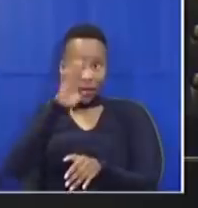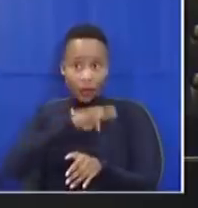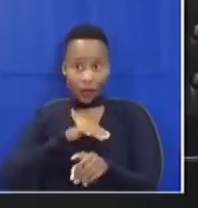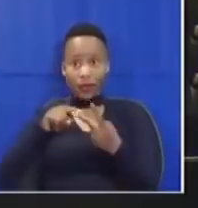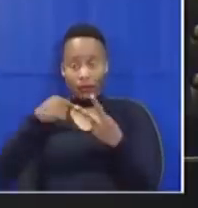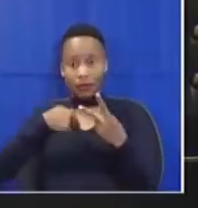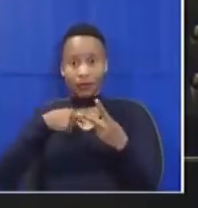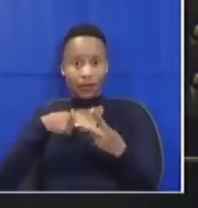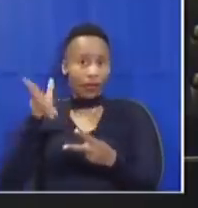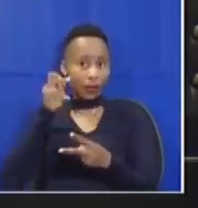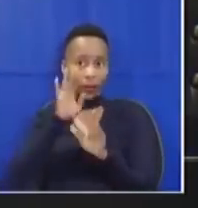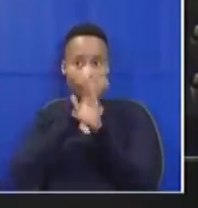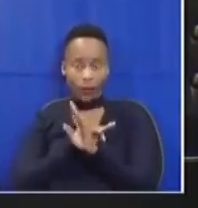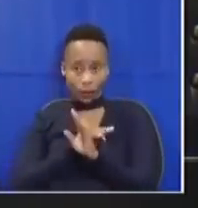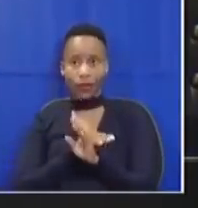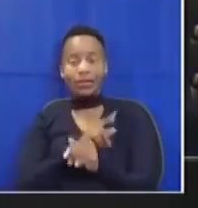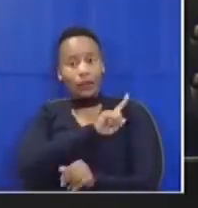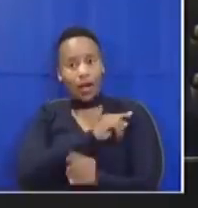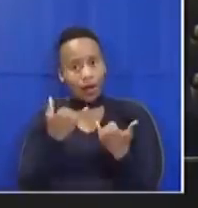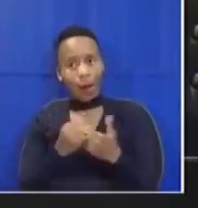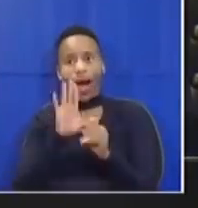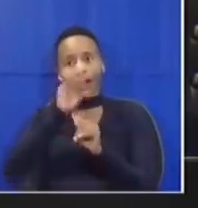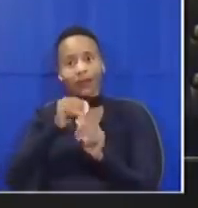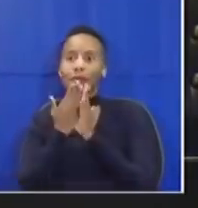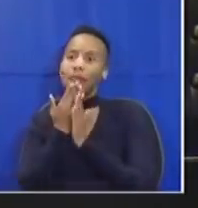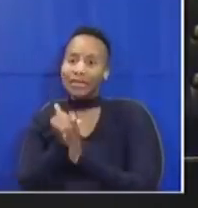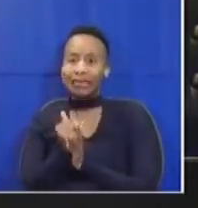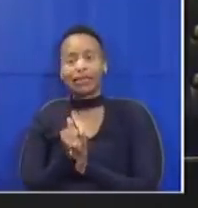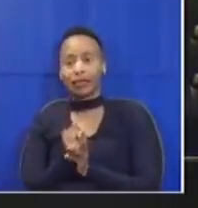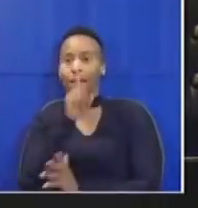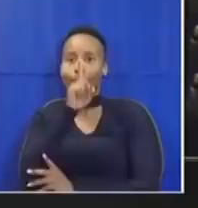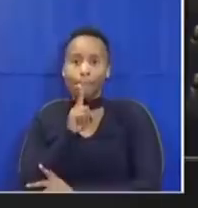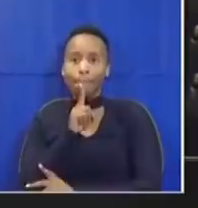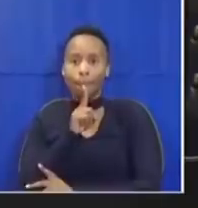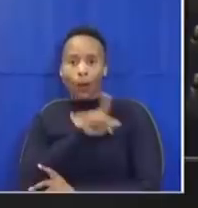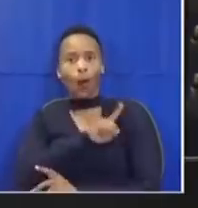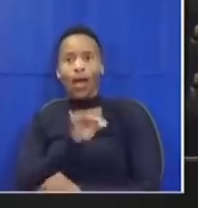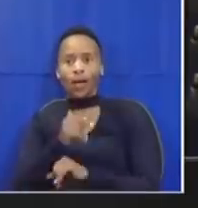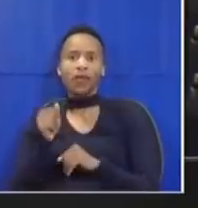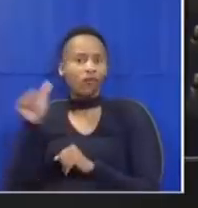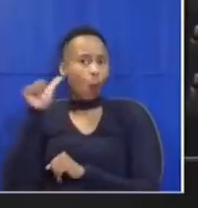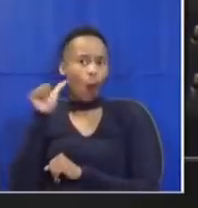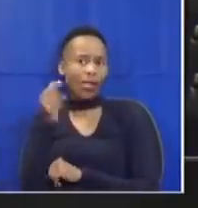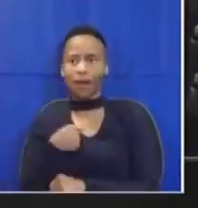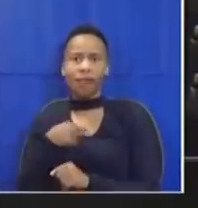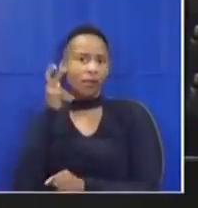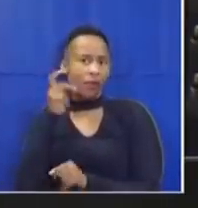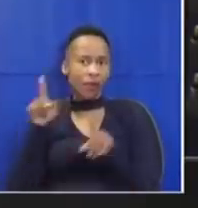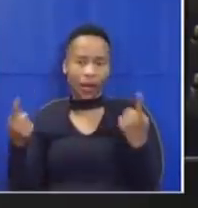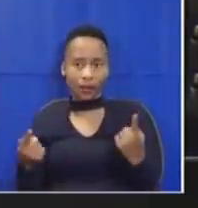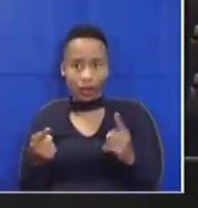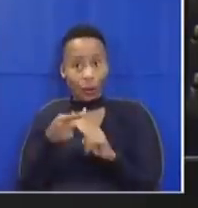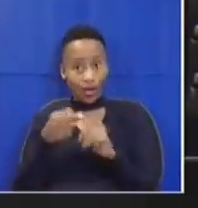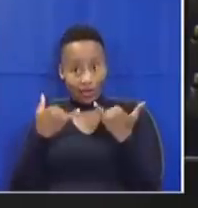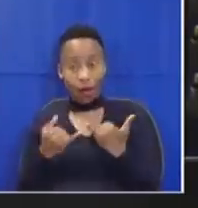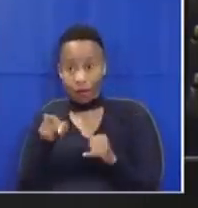try to be quiet so that I can hear what's happening in the house. On this point, I am done, and I'm saying